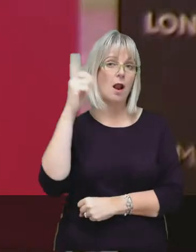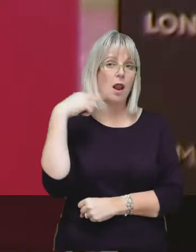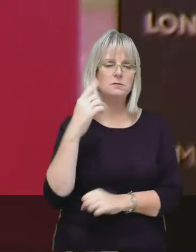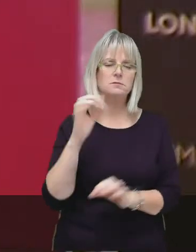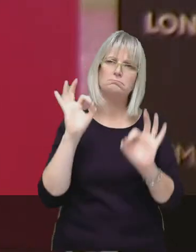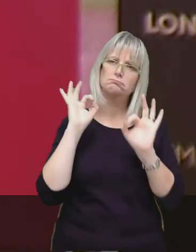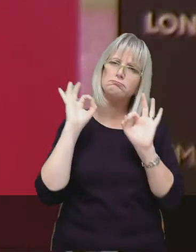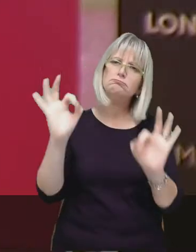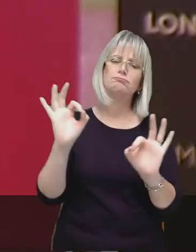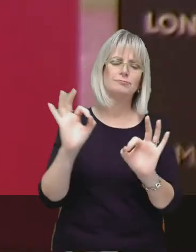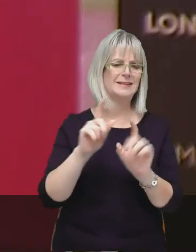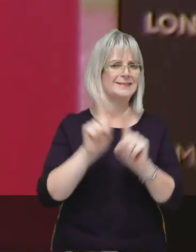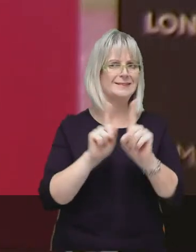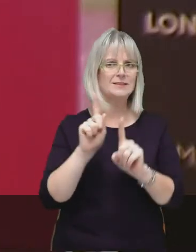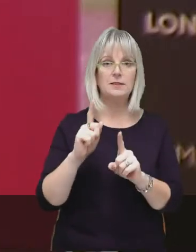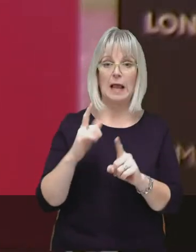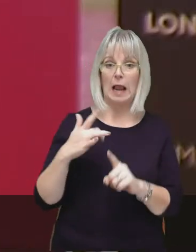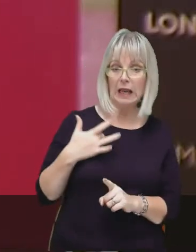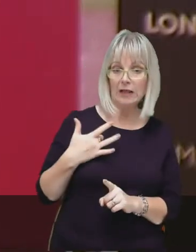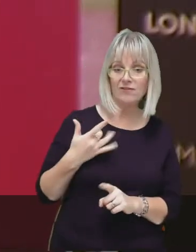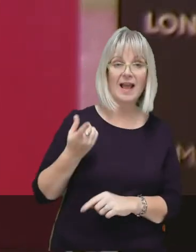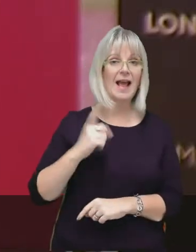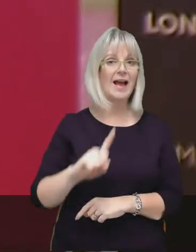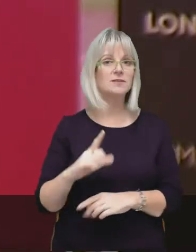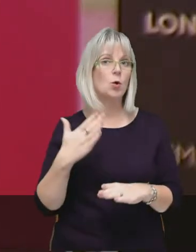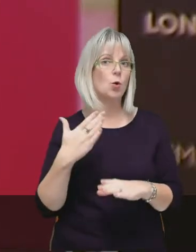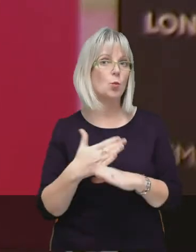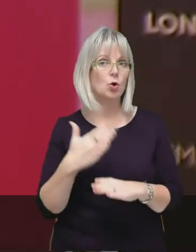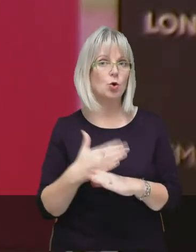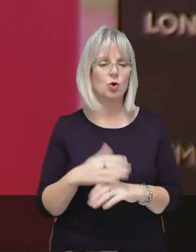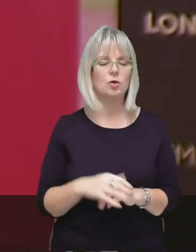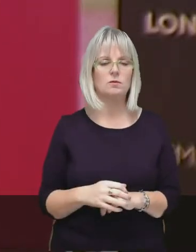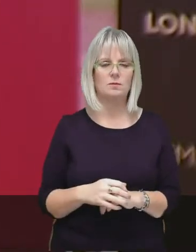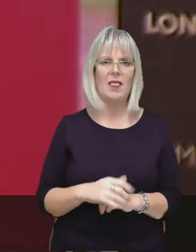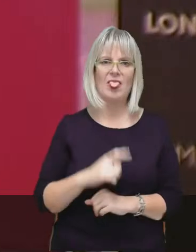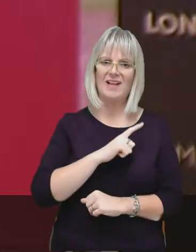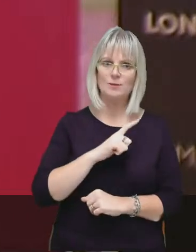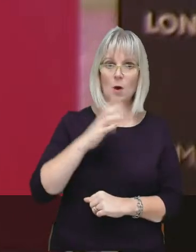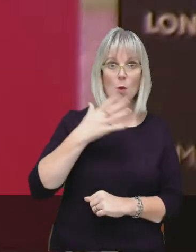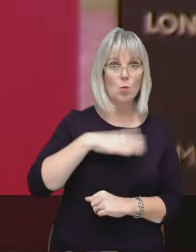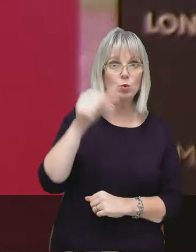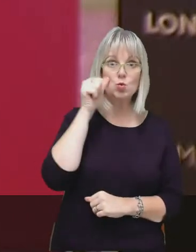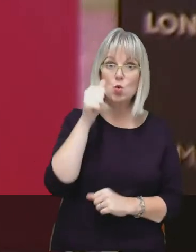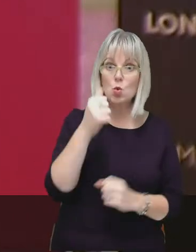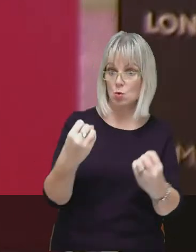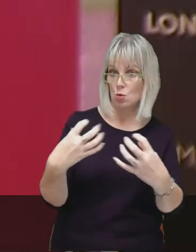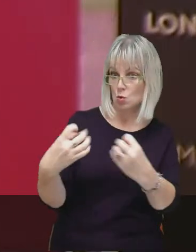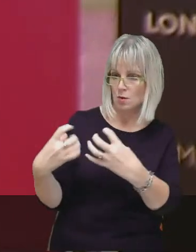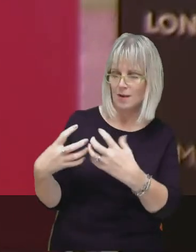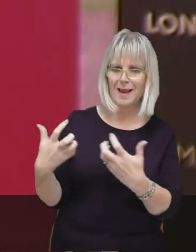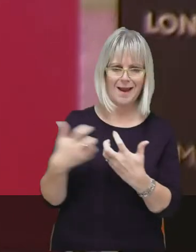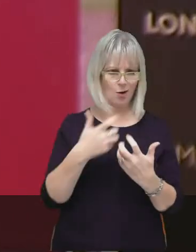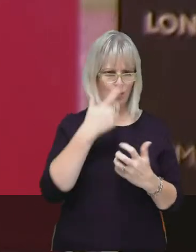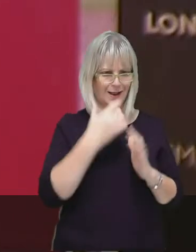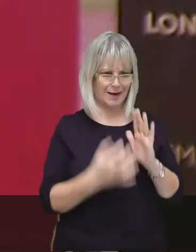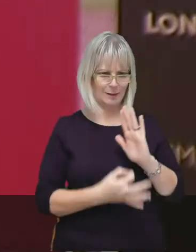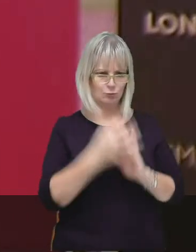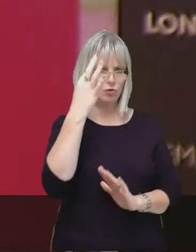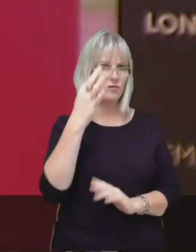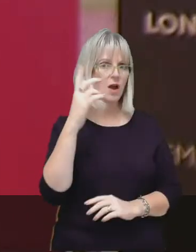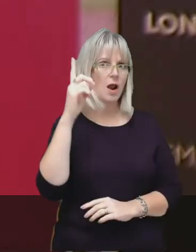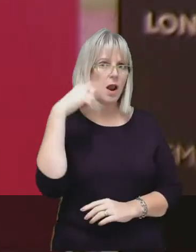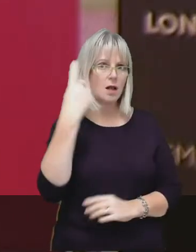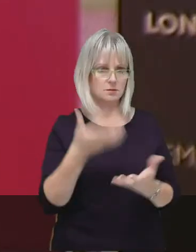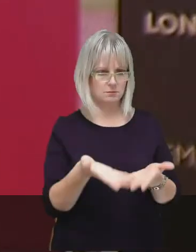from you about things that need to be improved in London. The London Assembly holds the Mayor to account